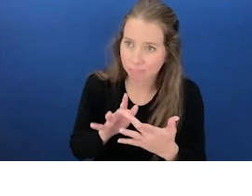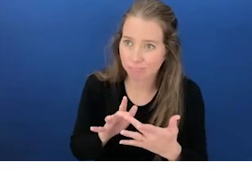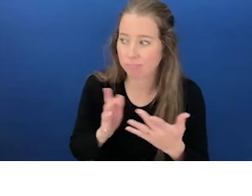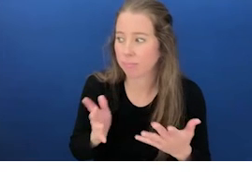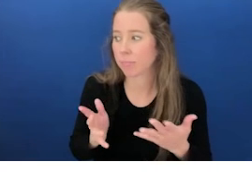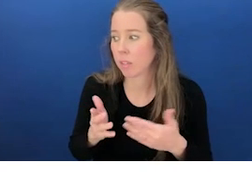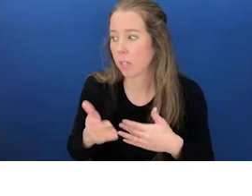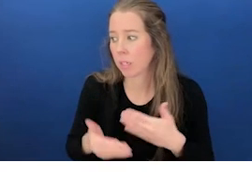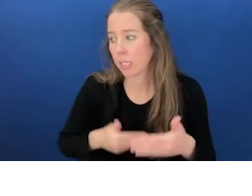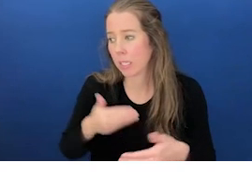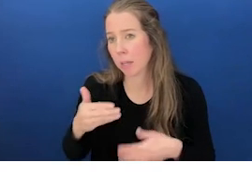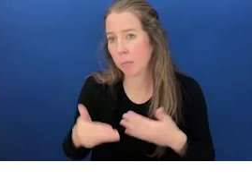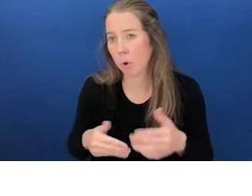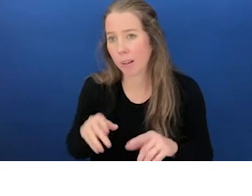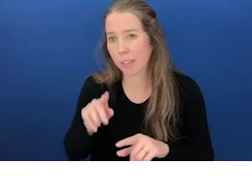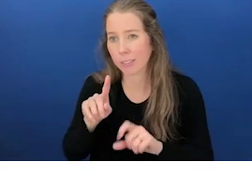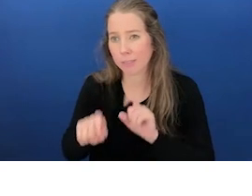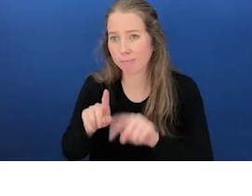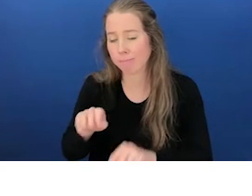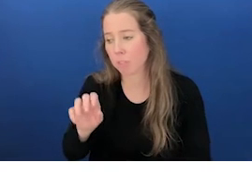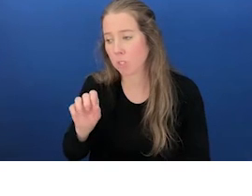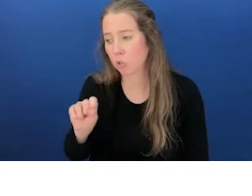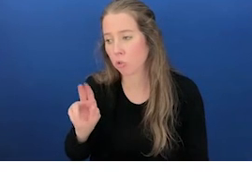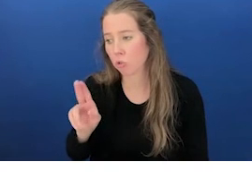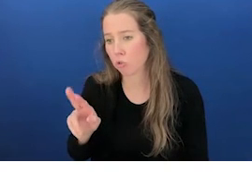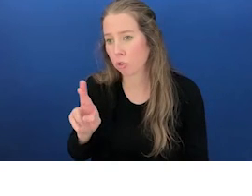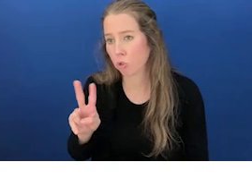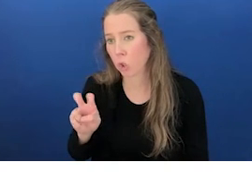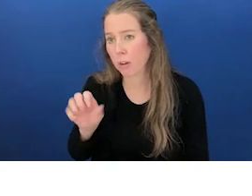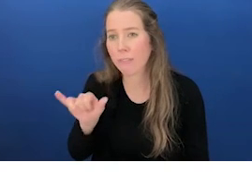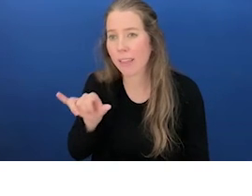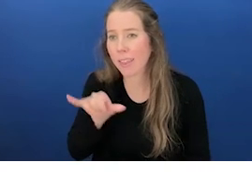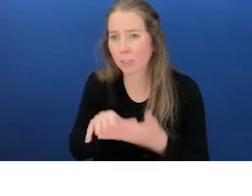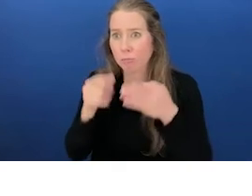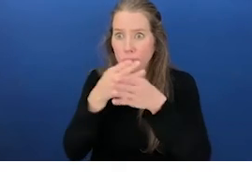The progress surveys is just a way to get mass response.